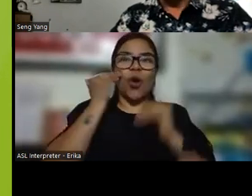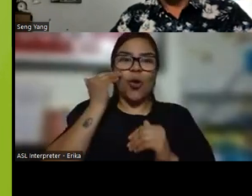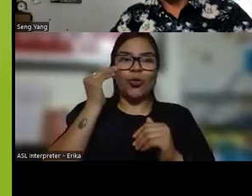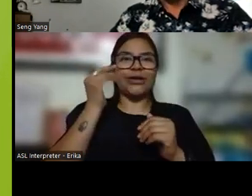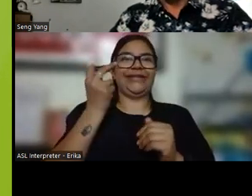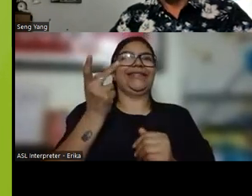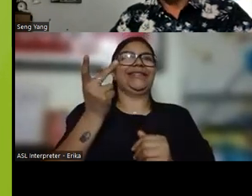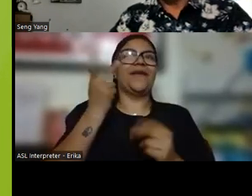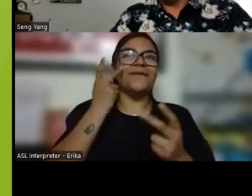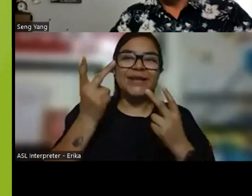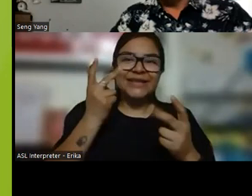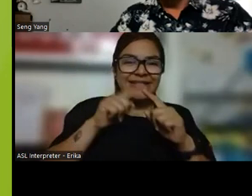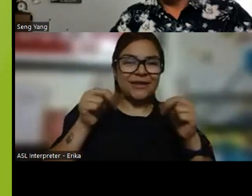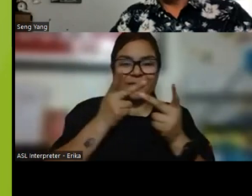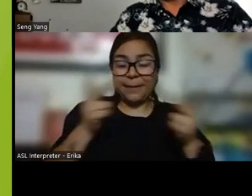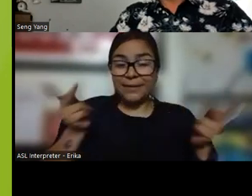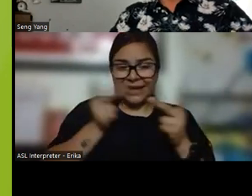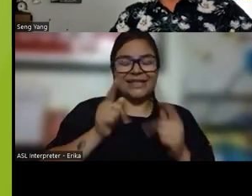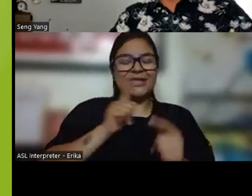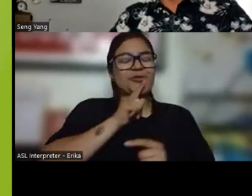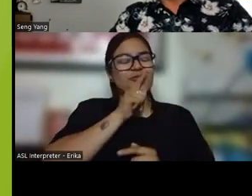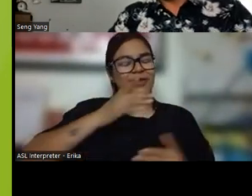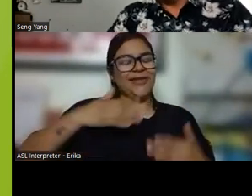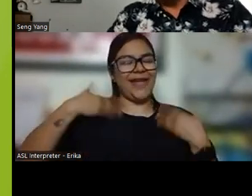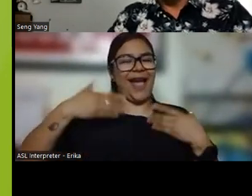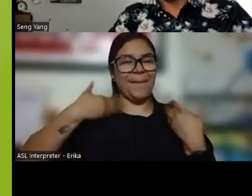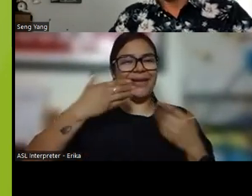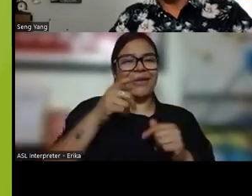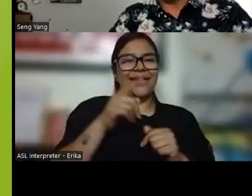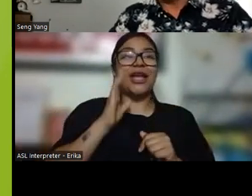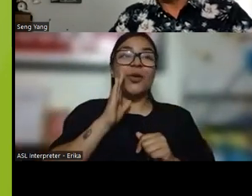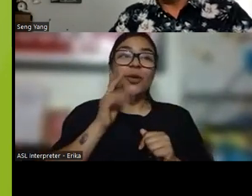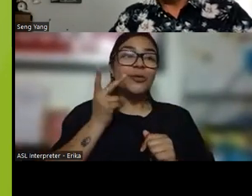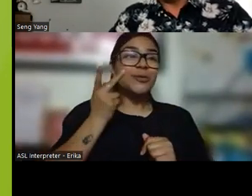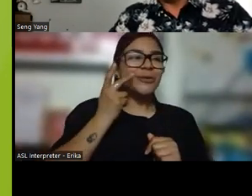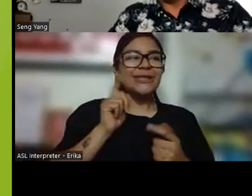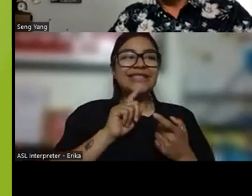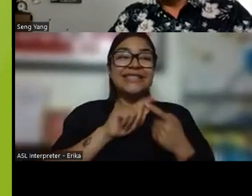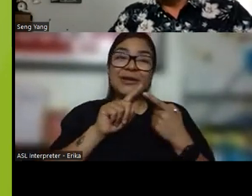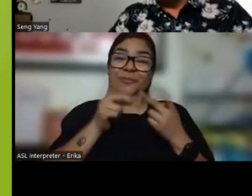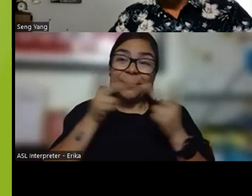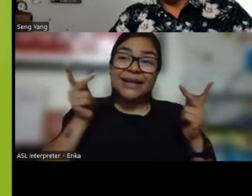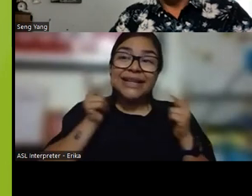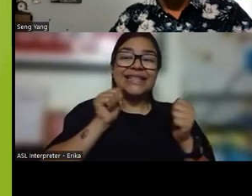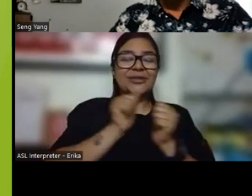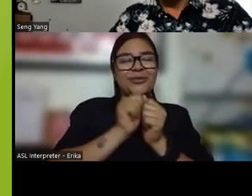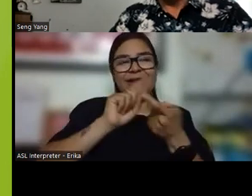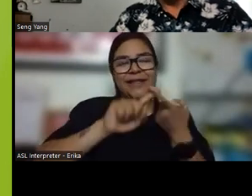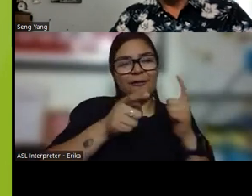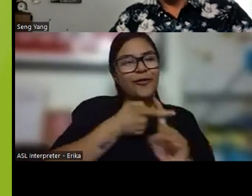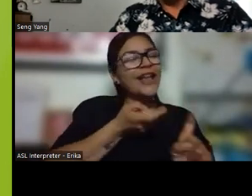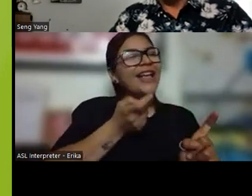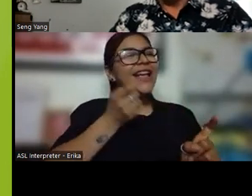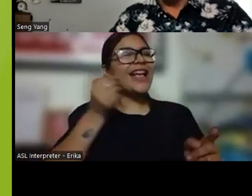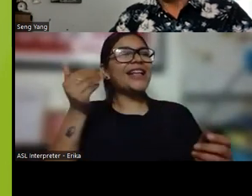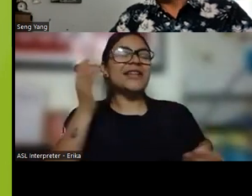Bay, and they're really happy, and they also be able to walk with their friends, and they also see a new place and